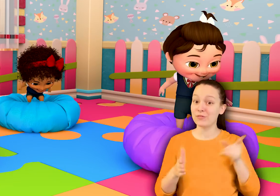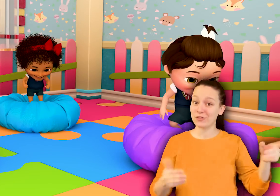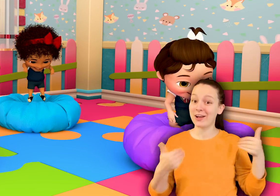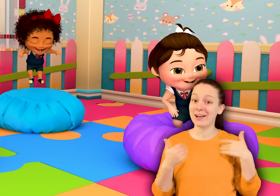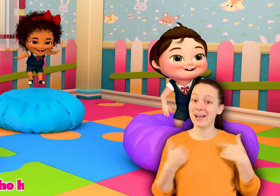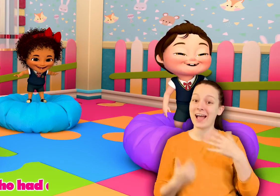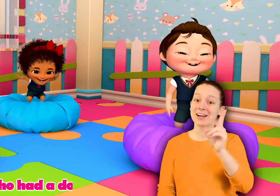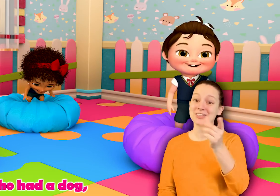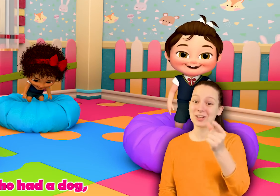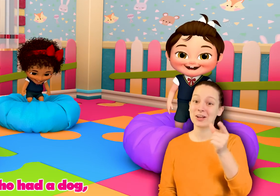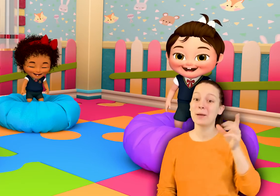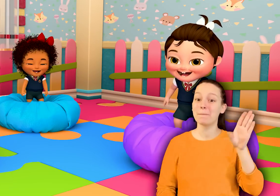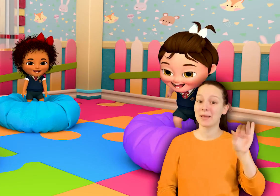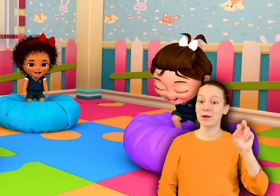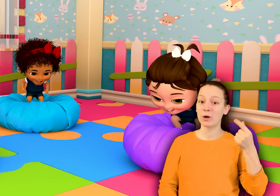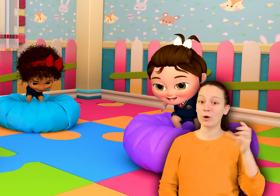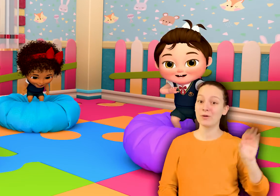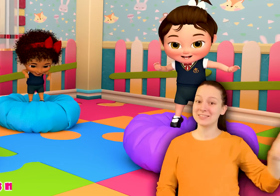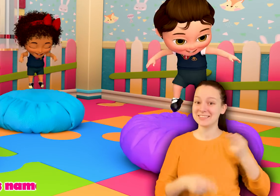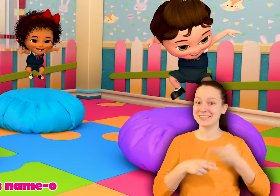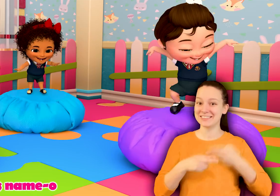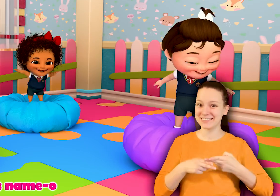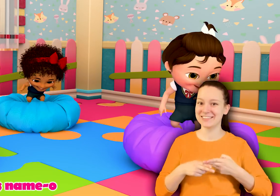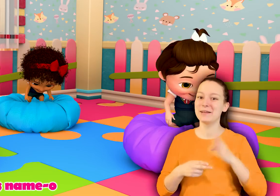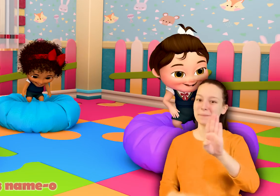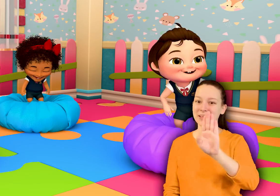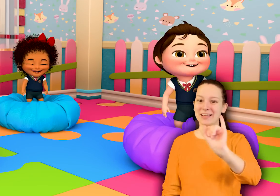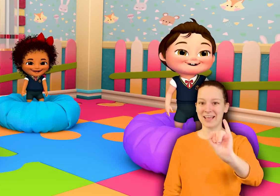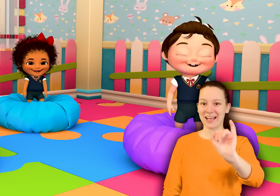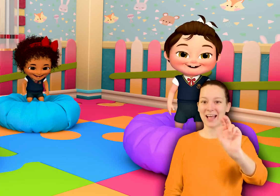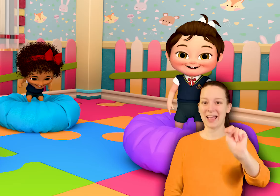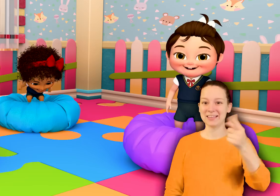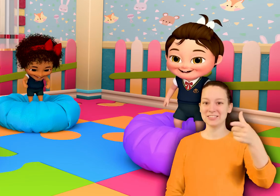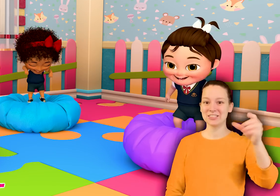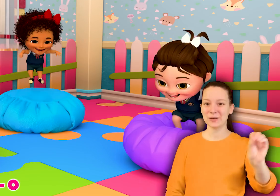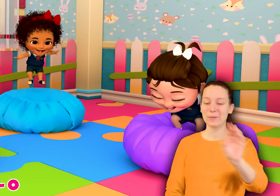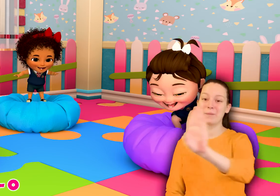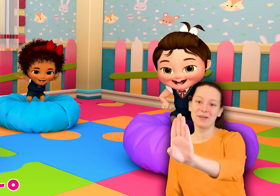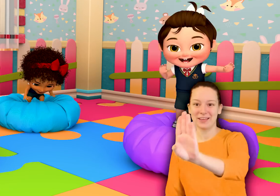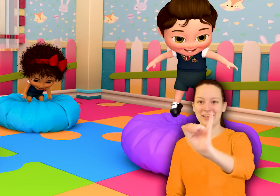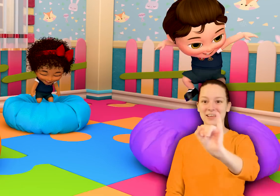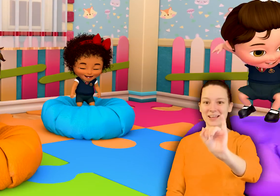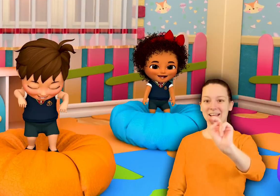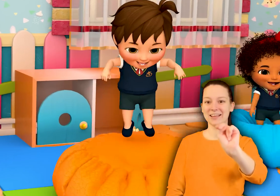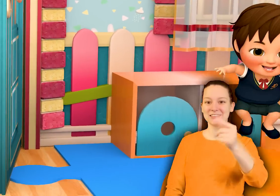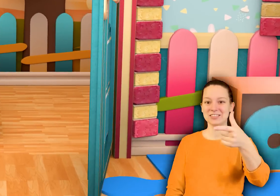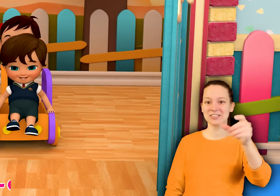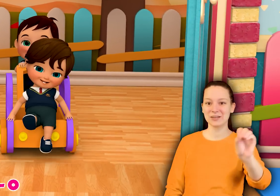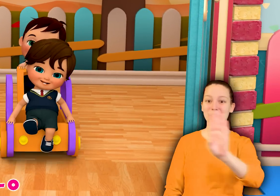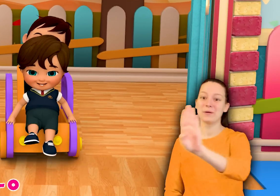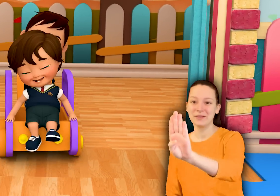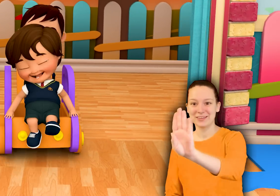there was a farmer had a dog and Bingo was his name o b i n g o b i